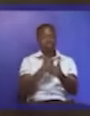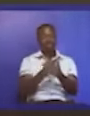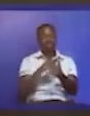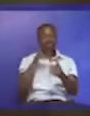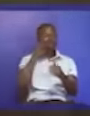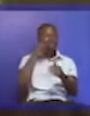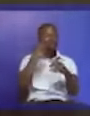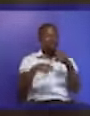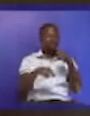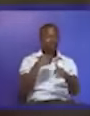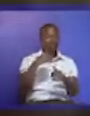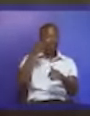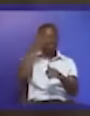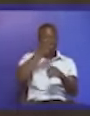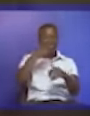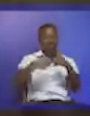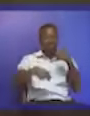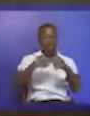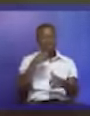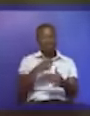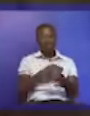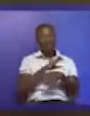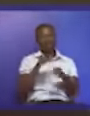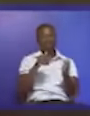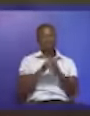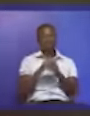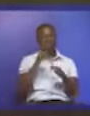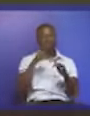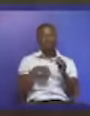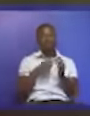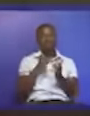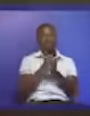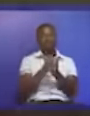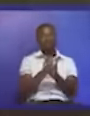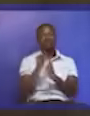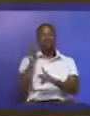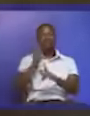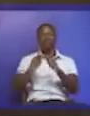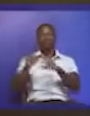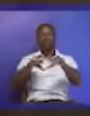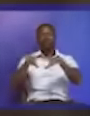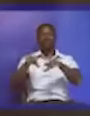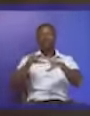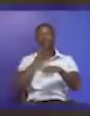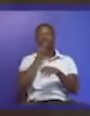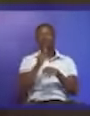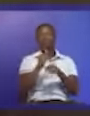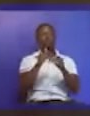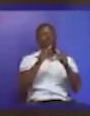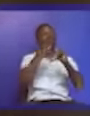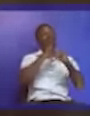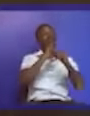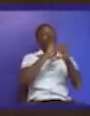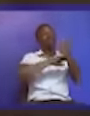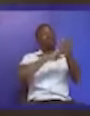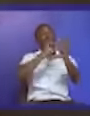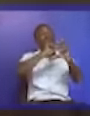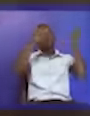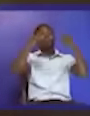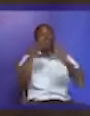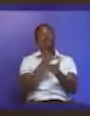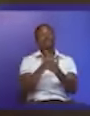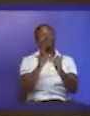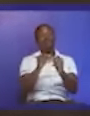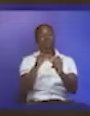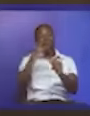problem, Africa's problem will not come just from people from a foreign land. It will be men